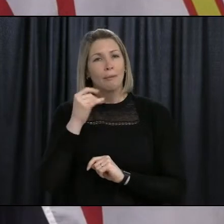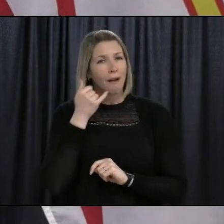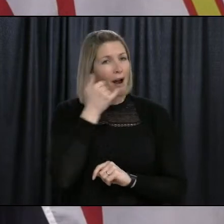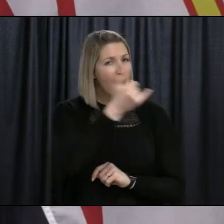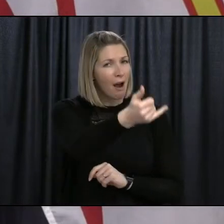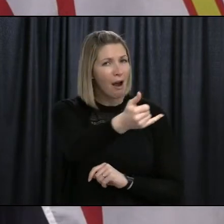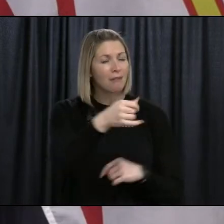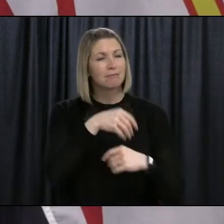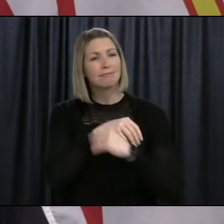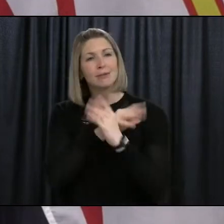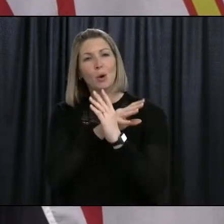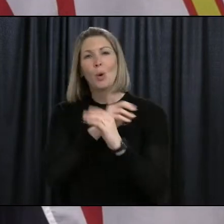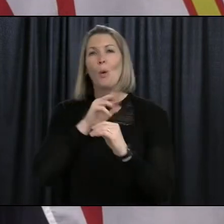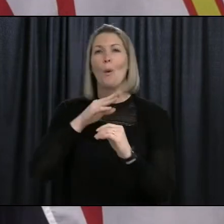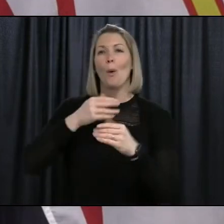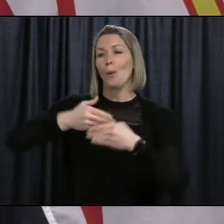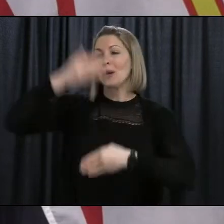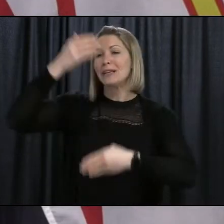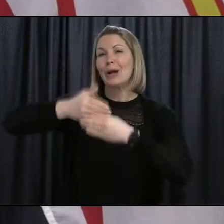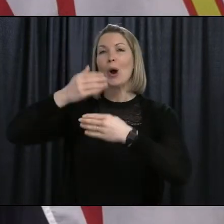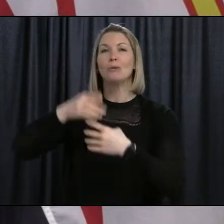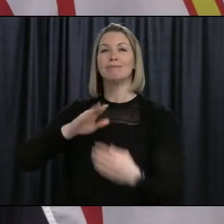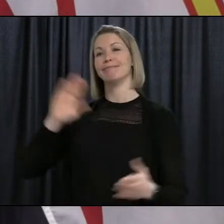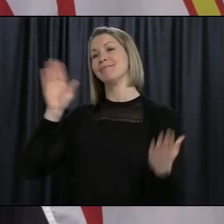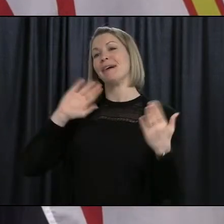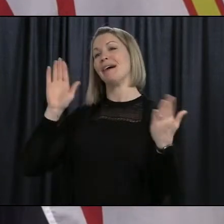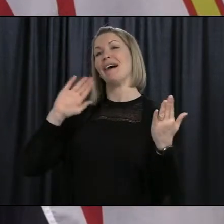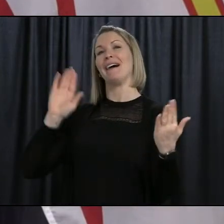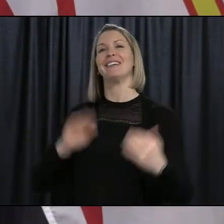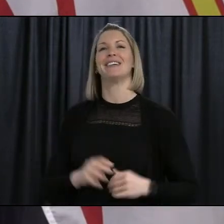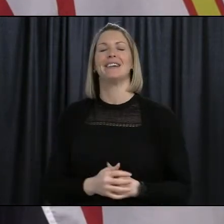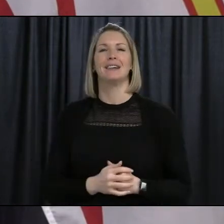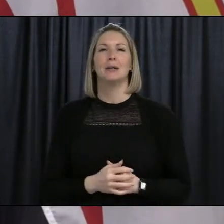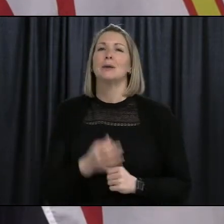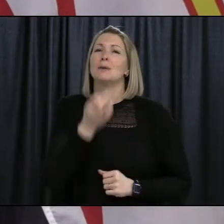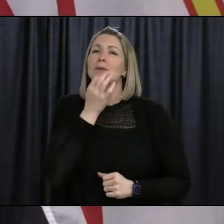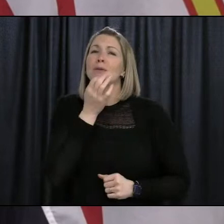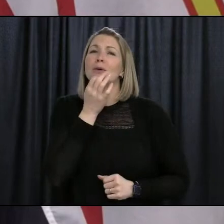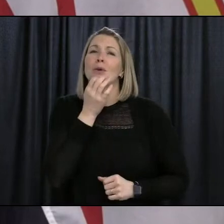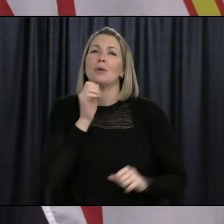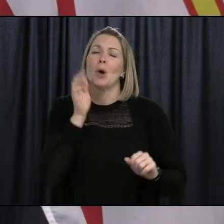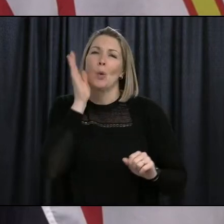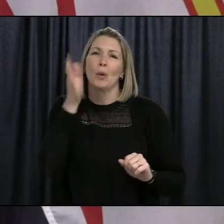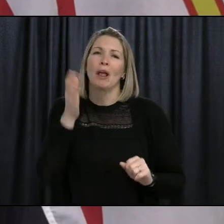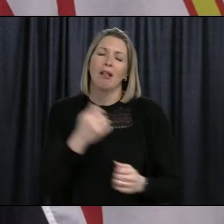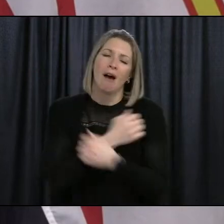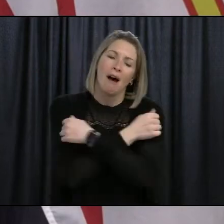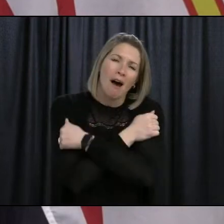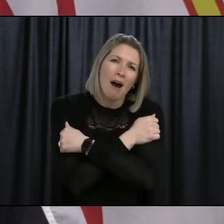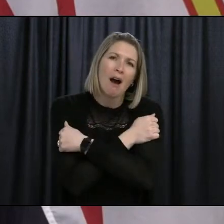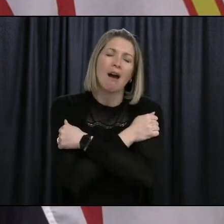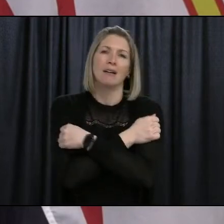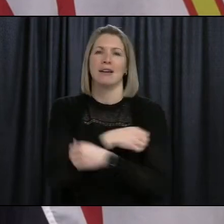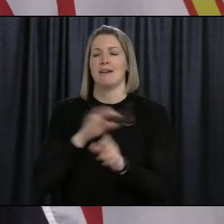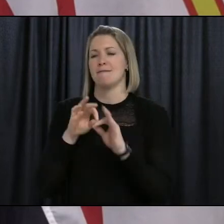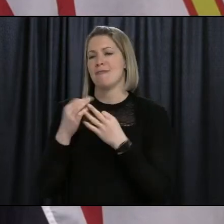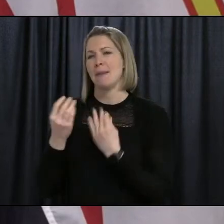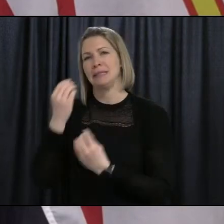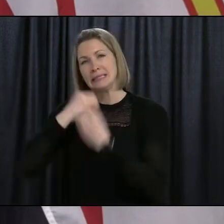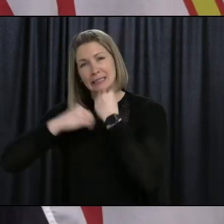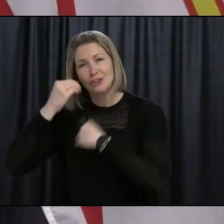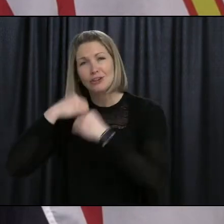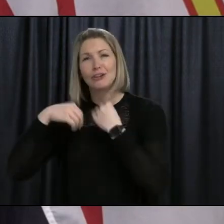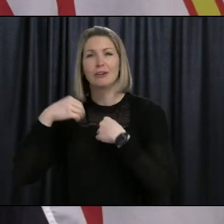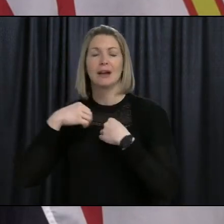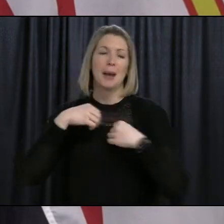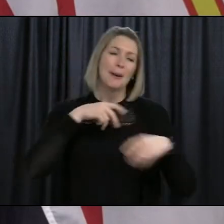day soon, we can all be together, hug one another, and have family dinners and parties with friends. We